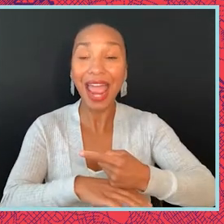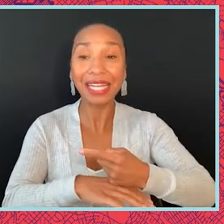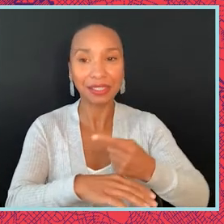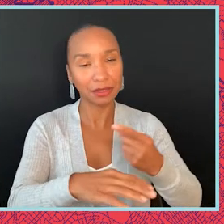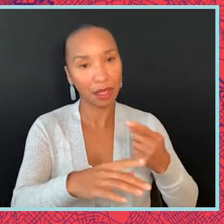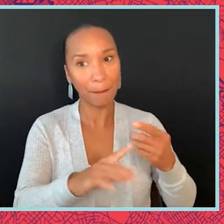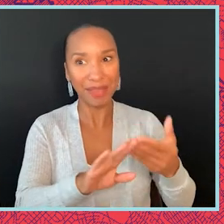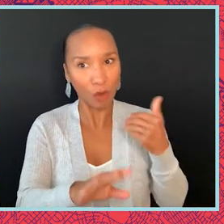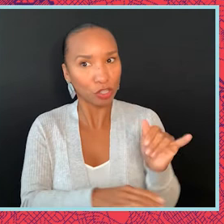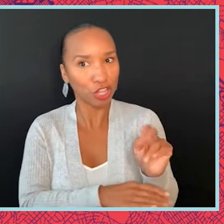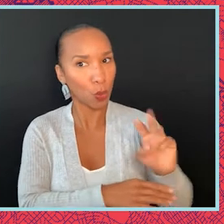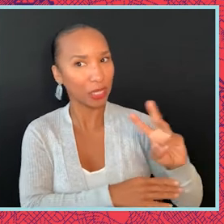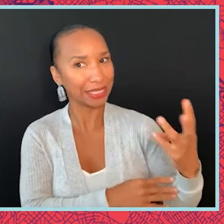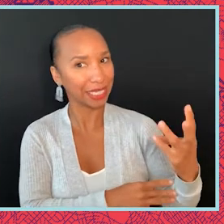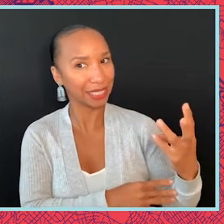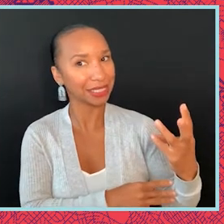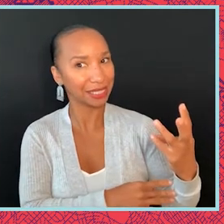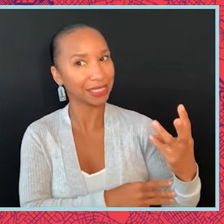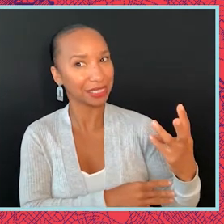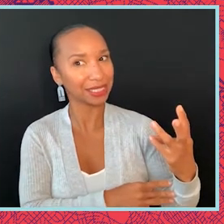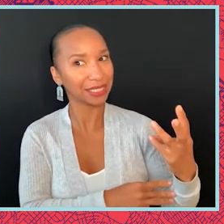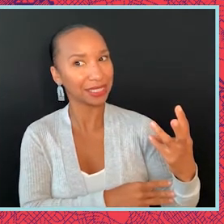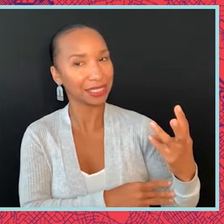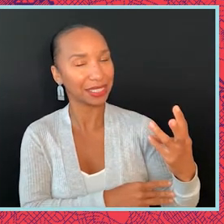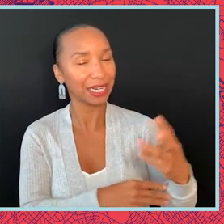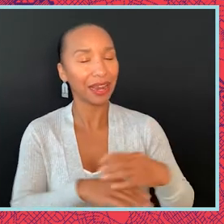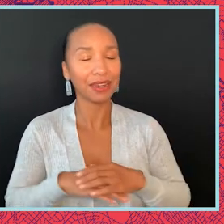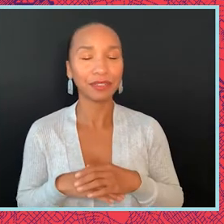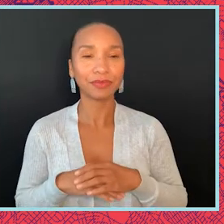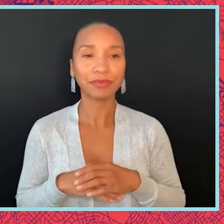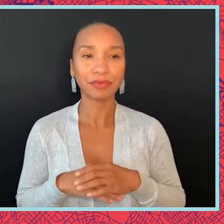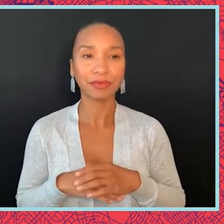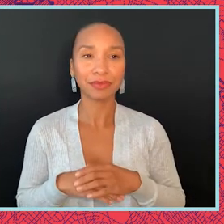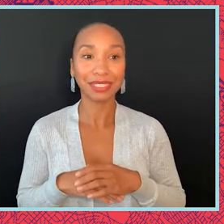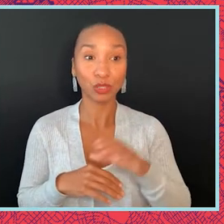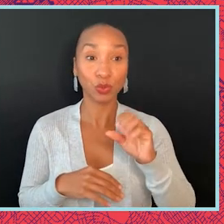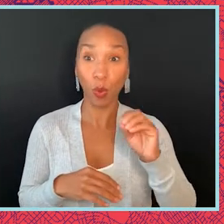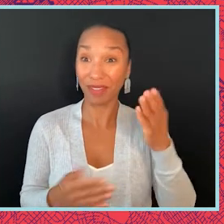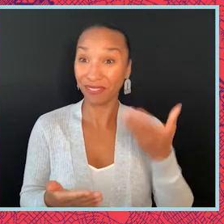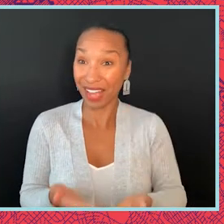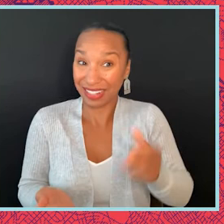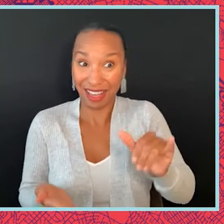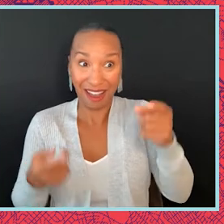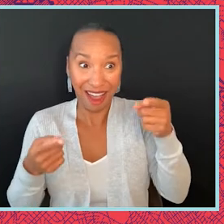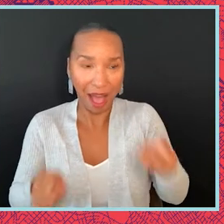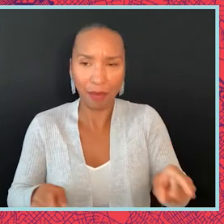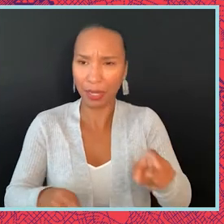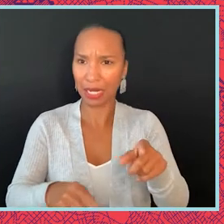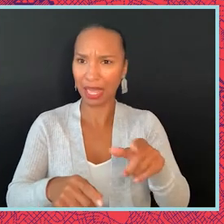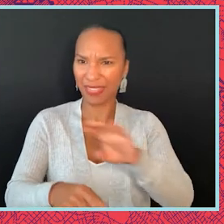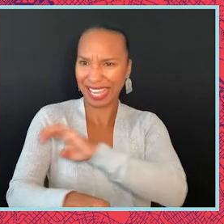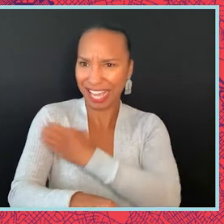6th. So this was not a, you know, the fact that this was about to happen, and the energy here in the city